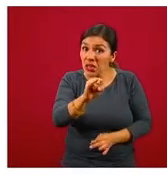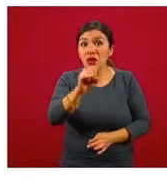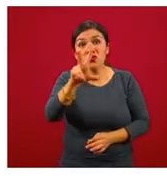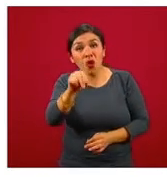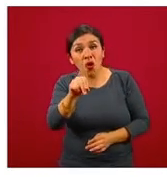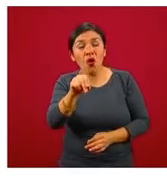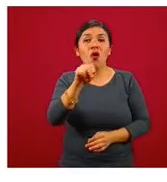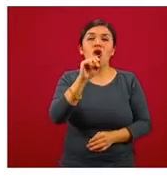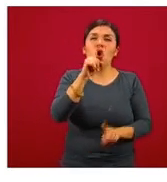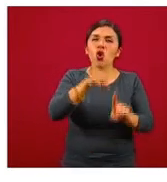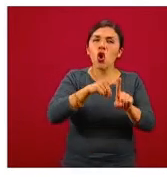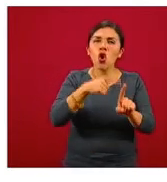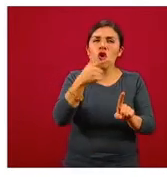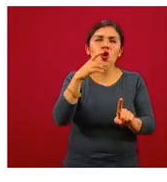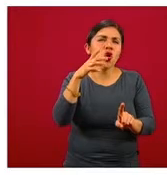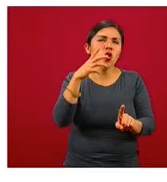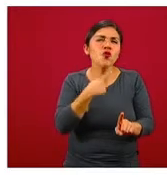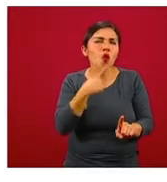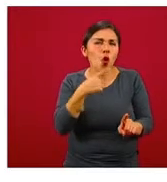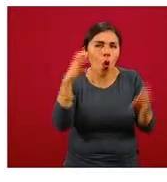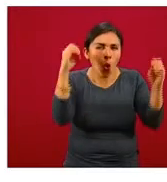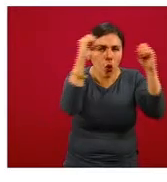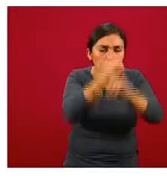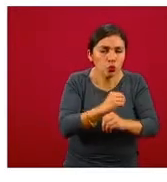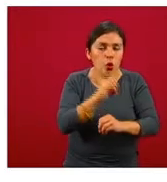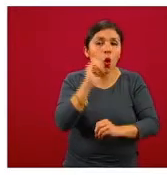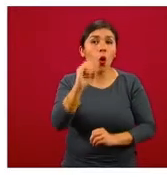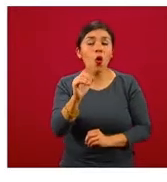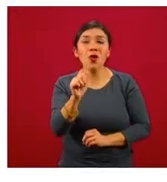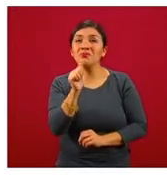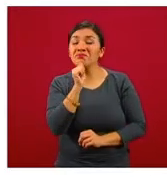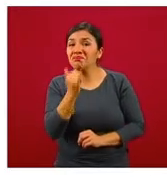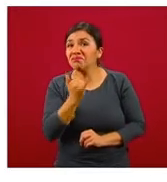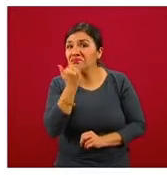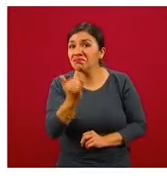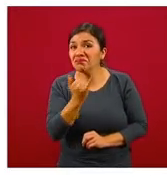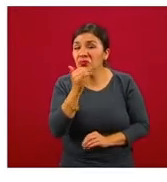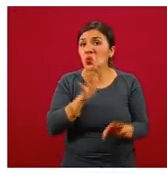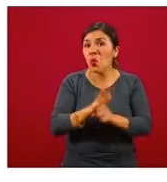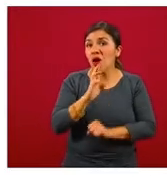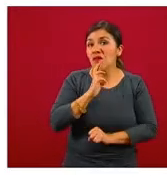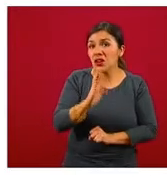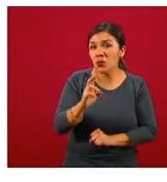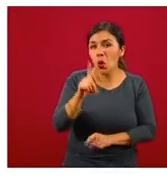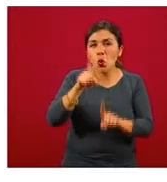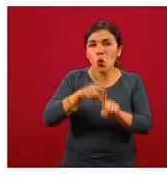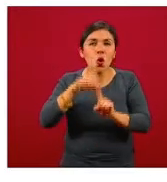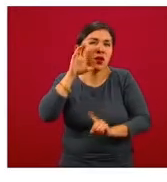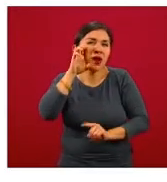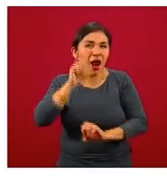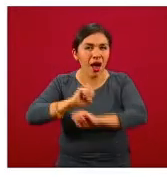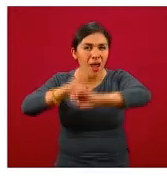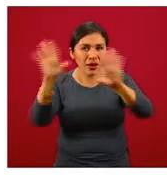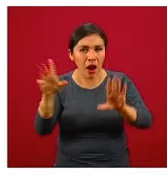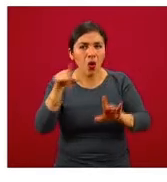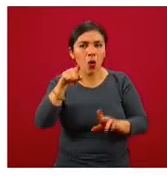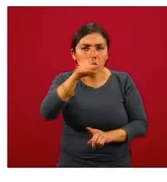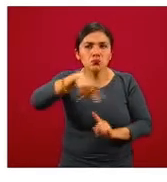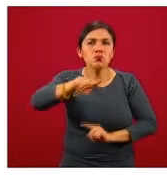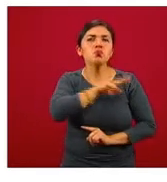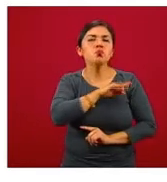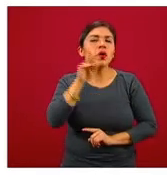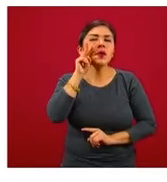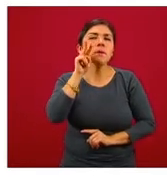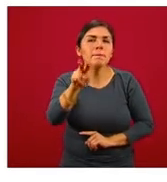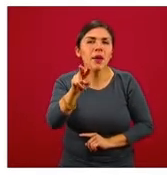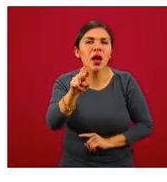confirmed or guinda o not, rojo if oscuro, they're maroon or o son yellow, todavía we can sospechosos see who's esperando un actually resultado, que es el been color naranja confirmed as claro, having podamos died más from bien COVID. ver